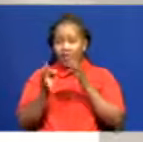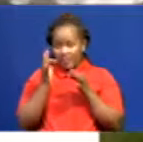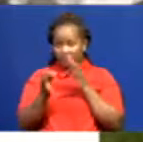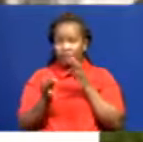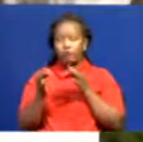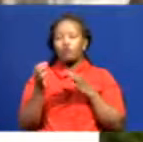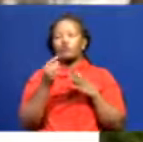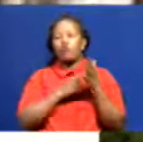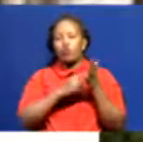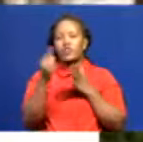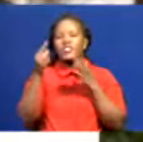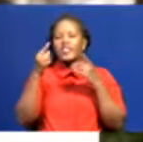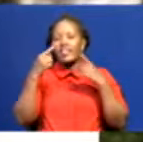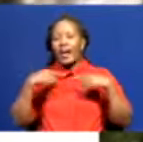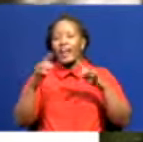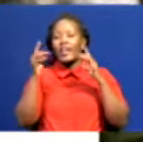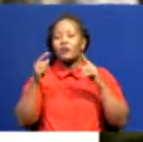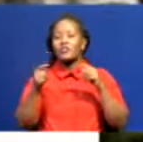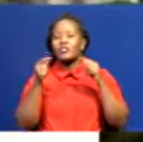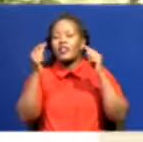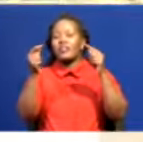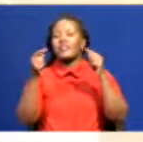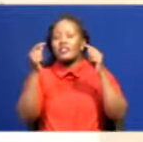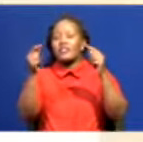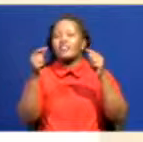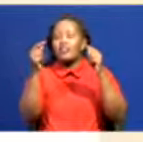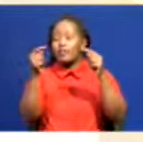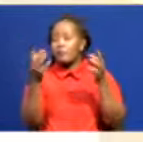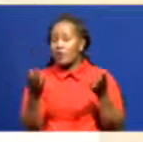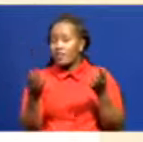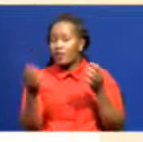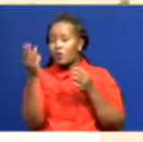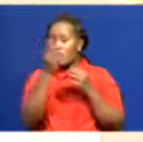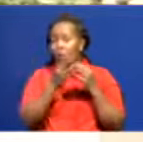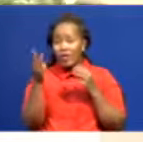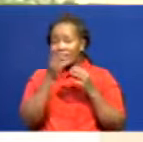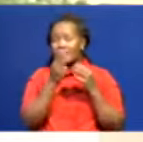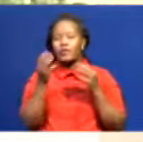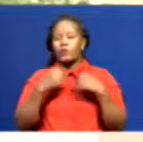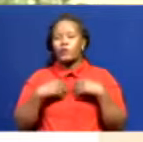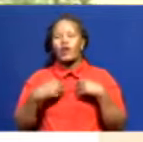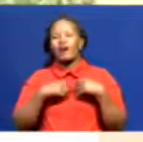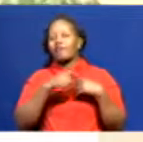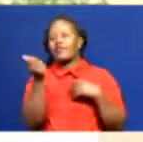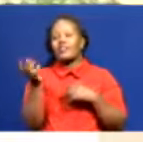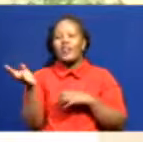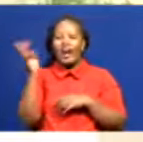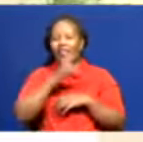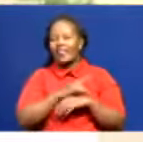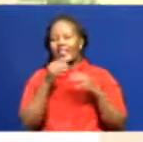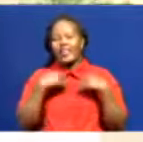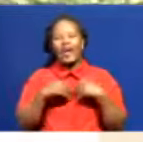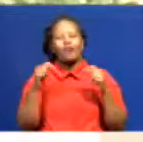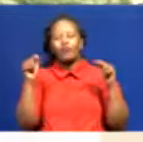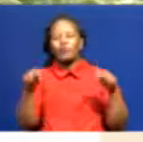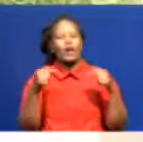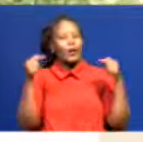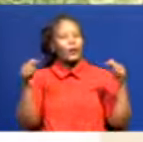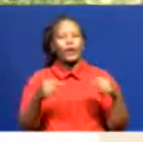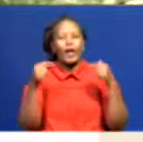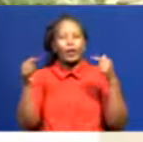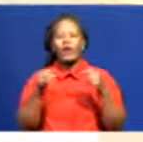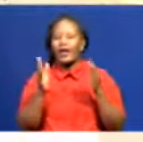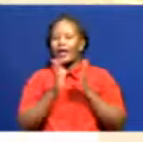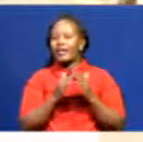street protests are anything to go by, Wednesday will have been another day characterized by chaos and running